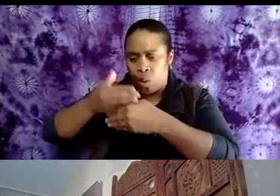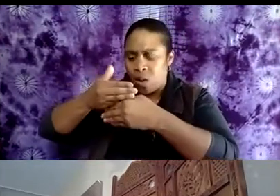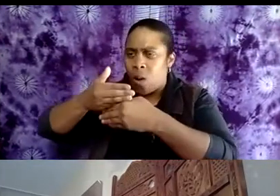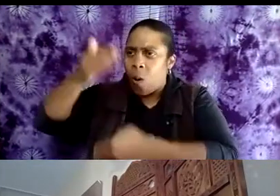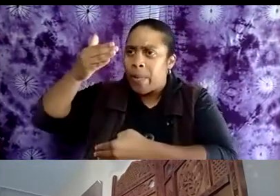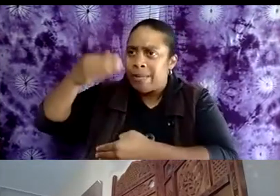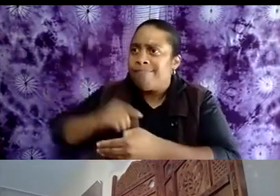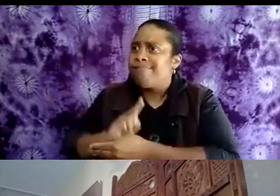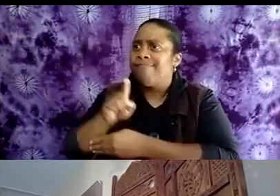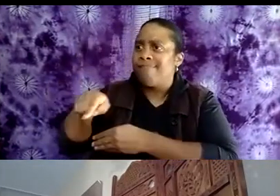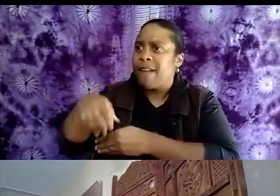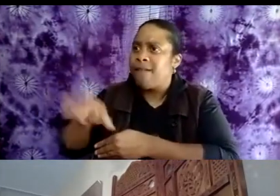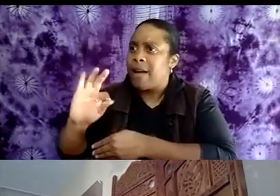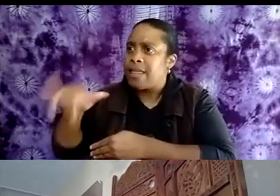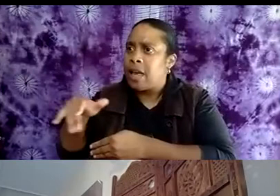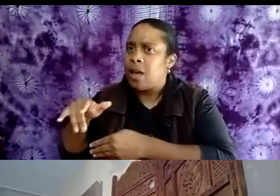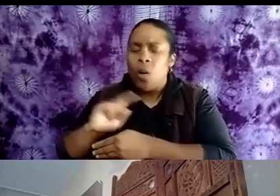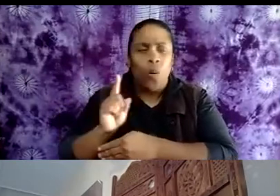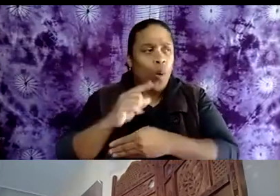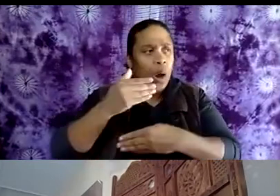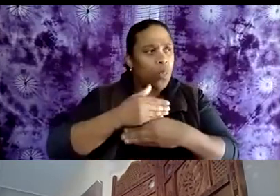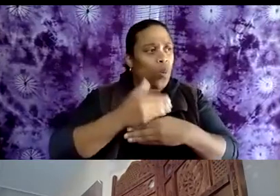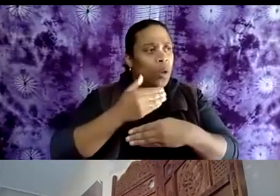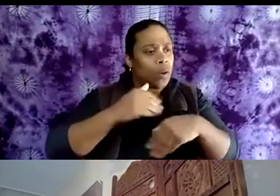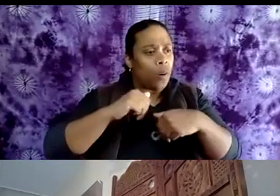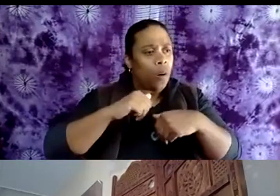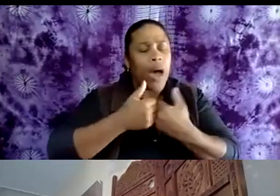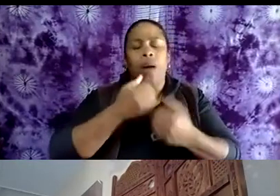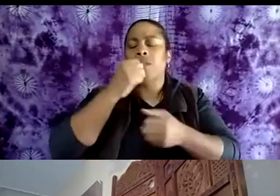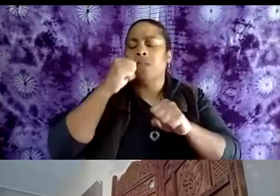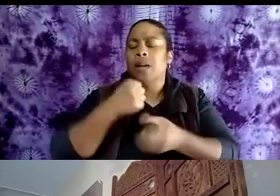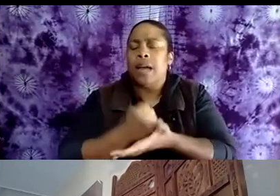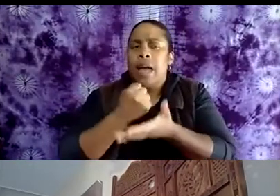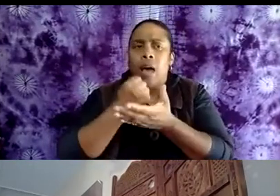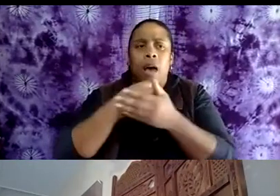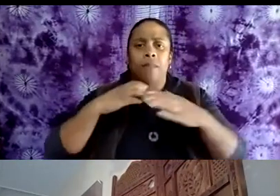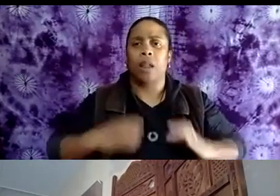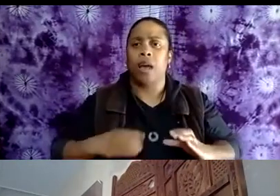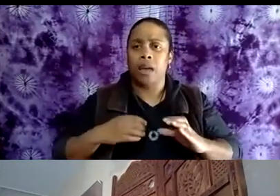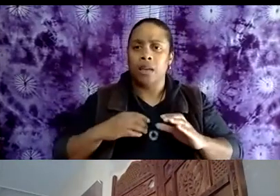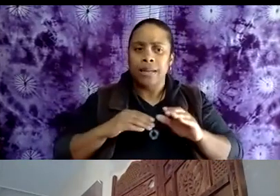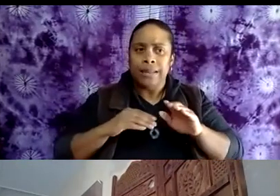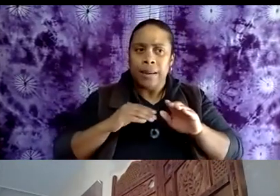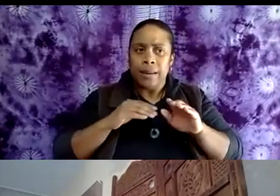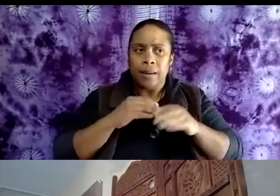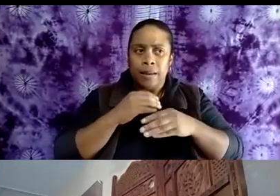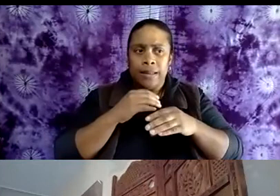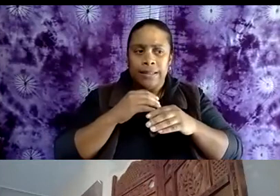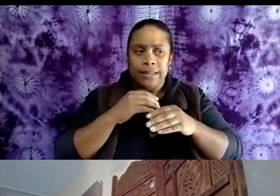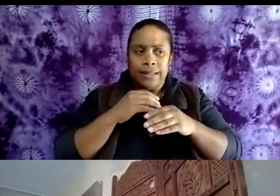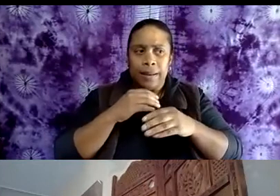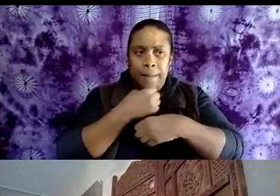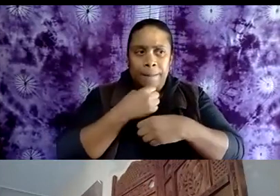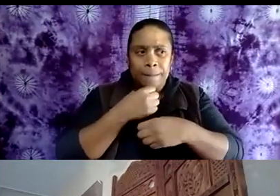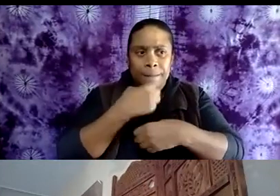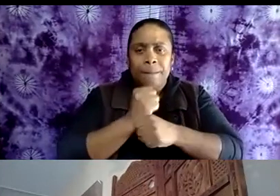find where are these windows? How can I help clients step towards where they want to go? And so it's making it smaller and smaller so that it's embodied as